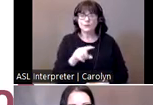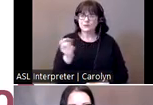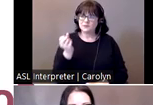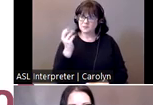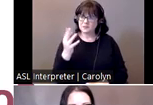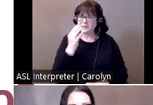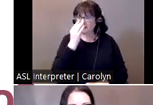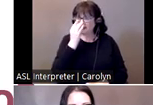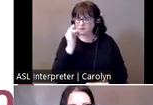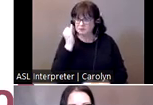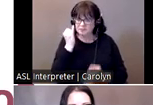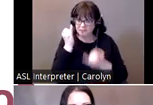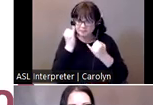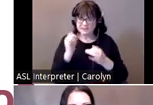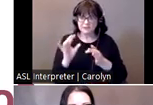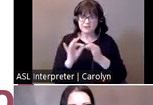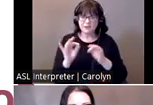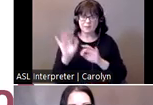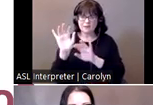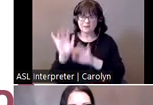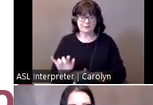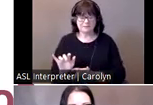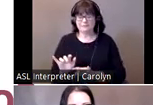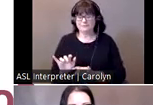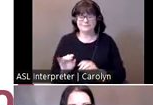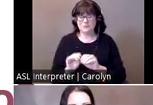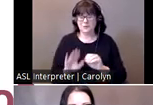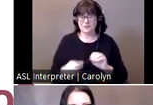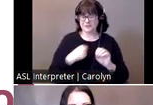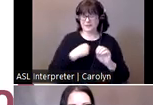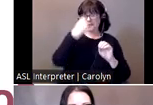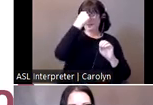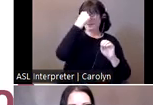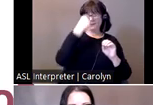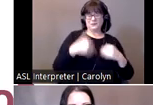interesting ideas. Way more than I could have even thought of, that's for sure.